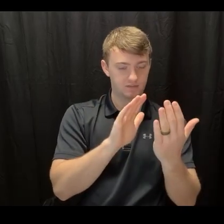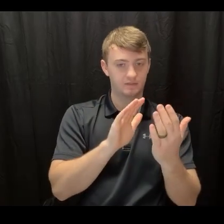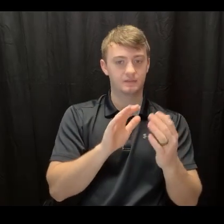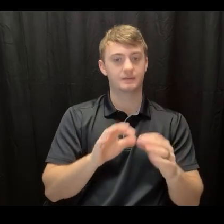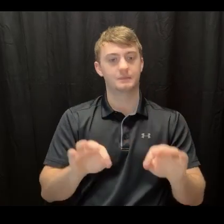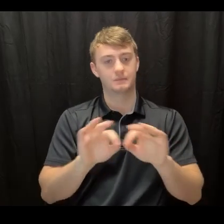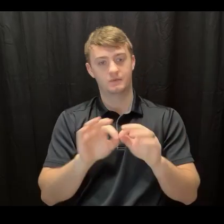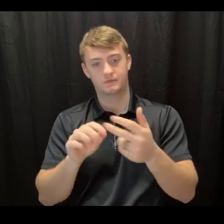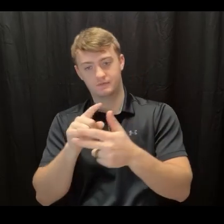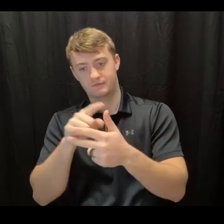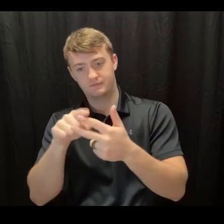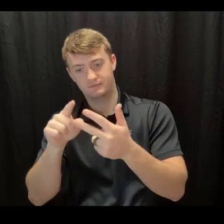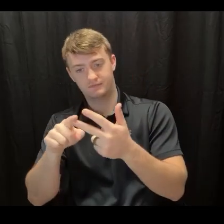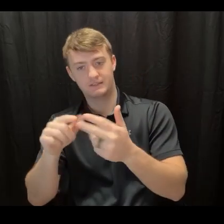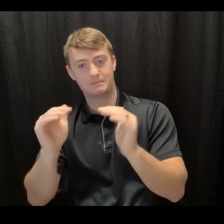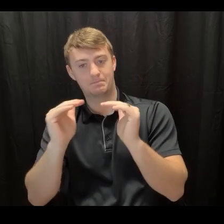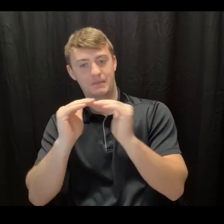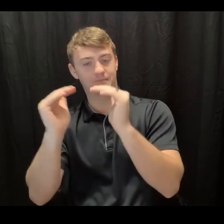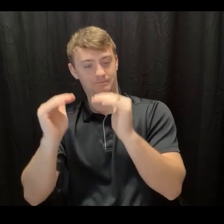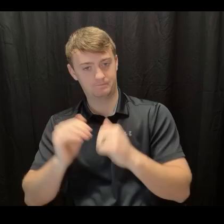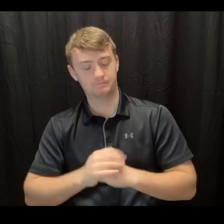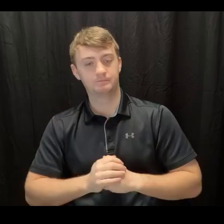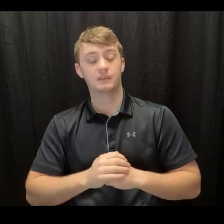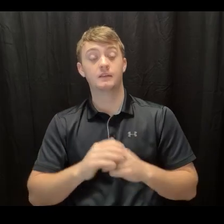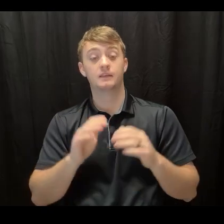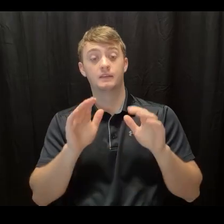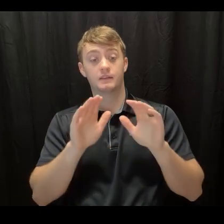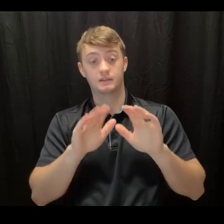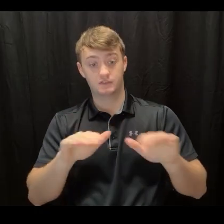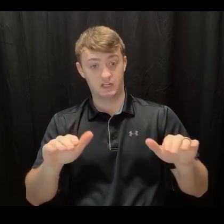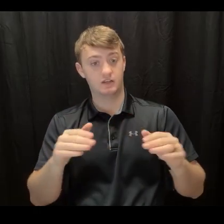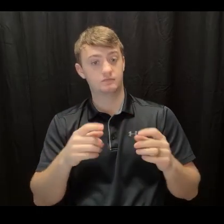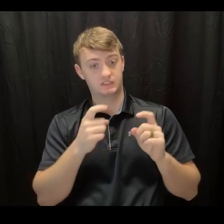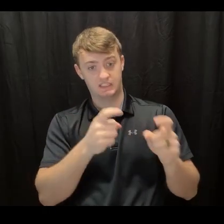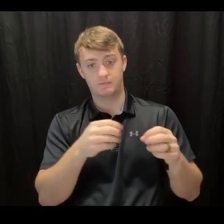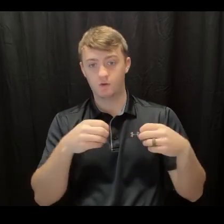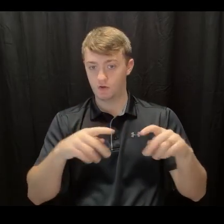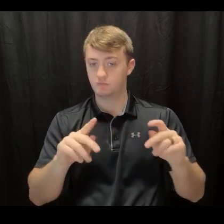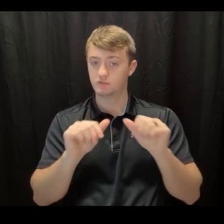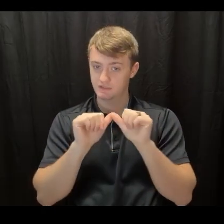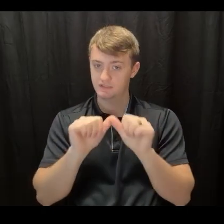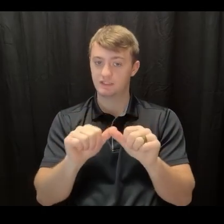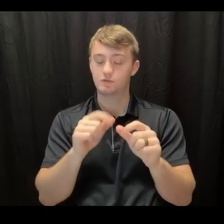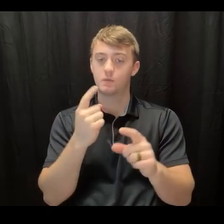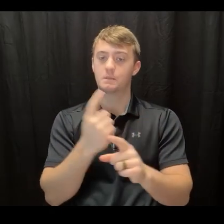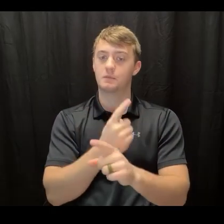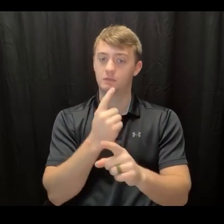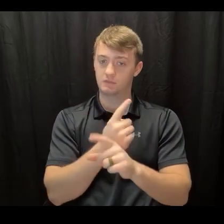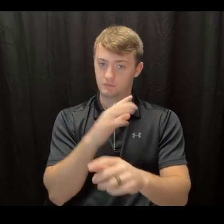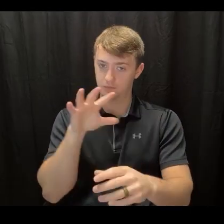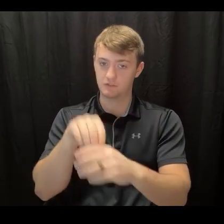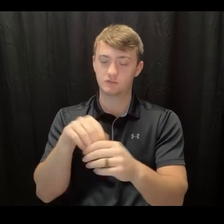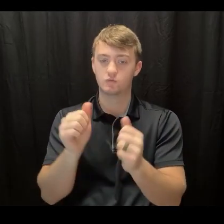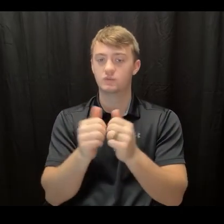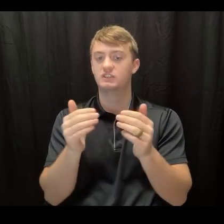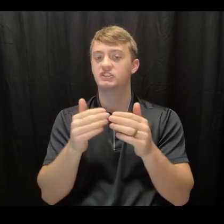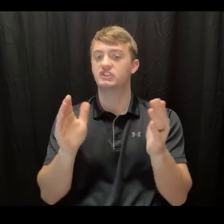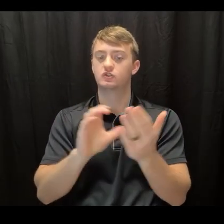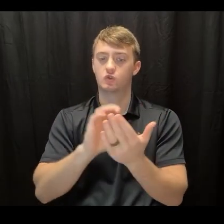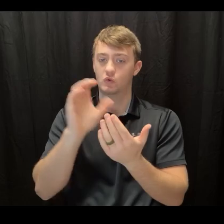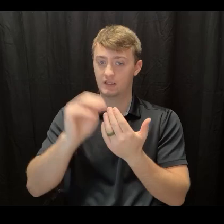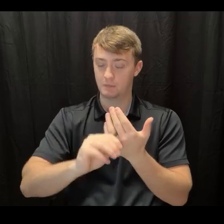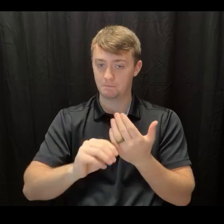addressed as long as these 3 guardrails are met. The child is afforded the opportunity to continue to appropriately participate